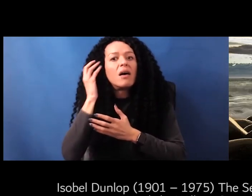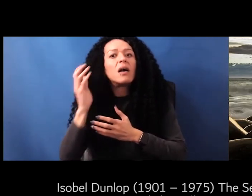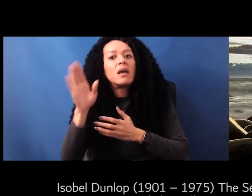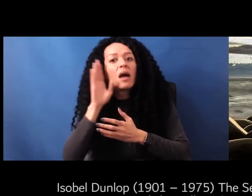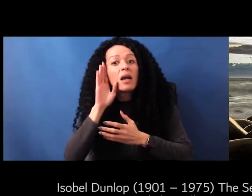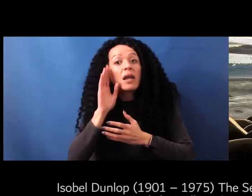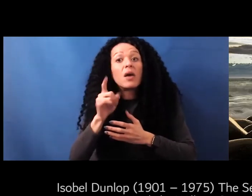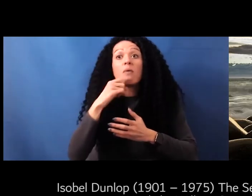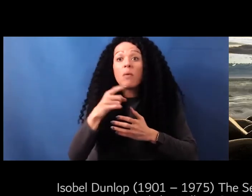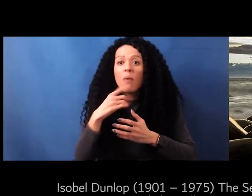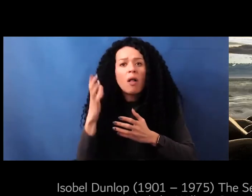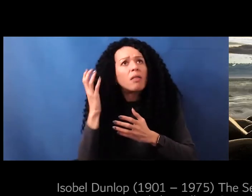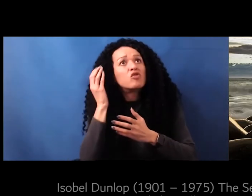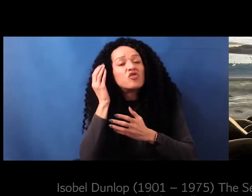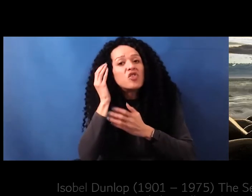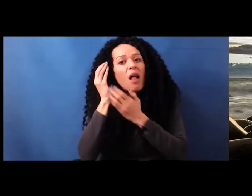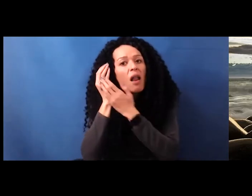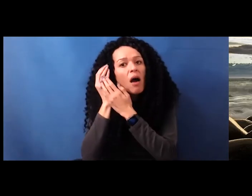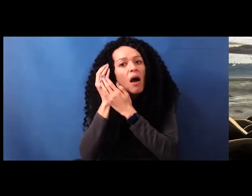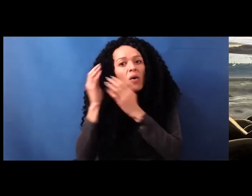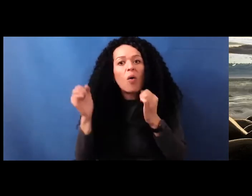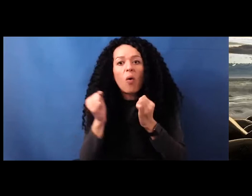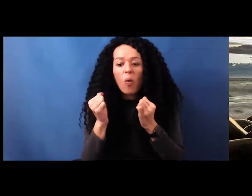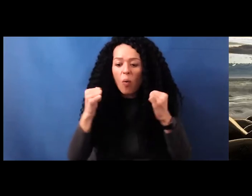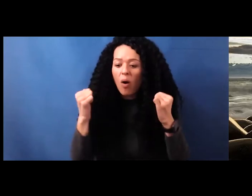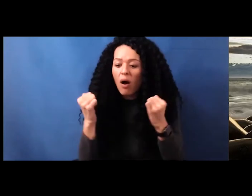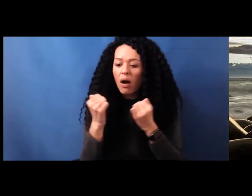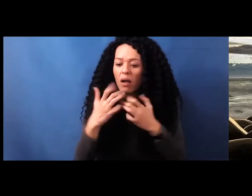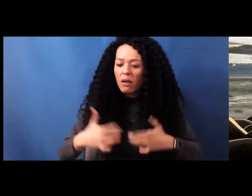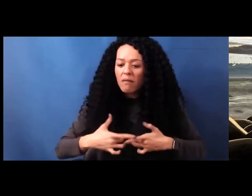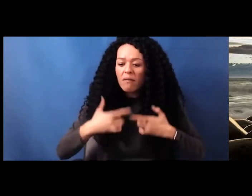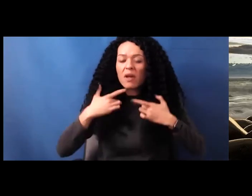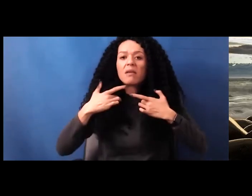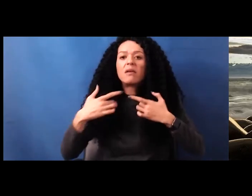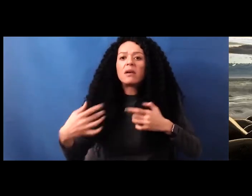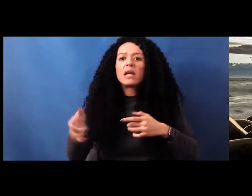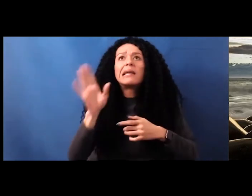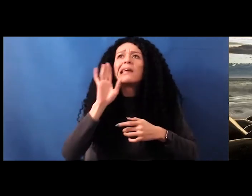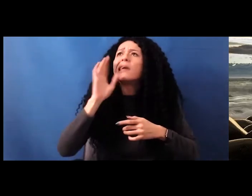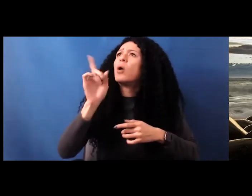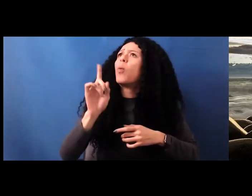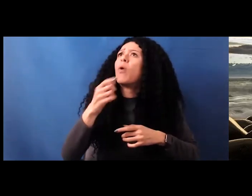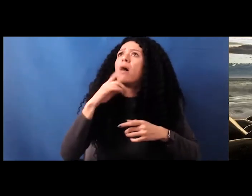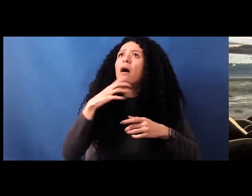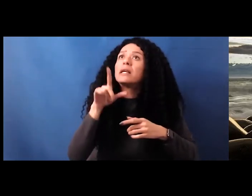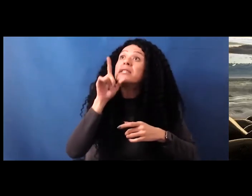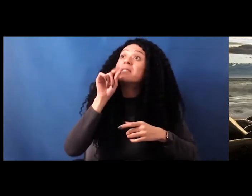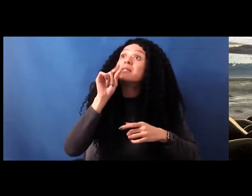a shell, and say far o'er the bluffert's blare, and